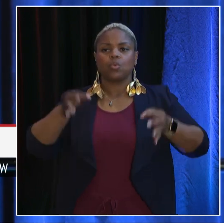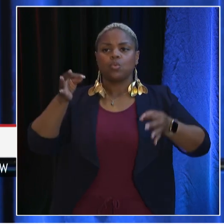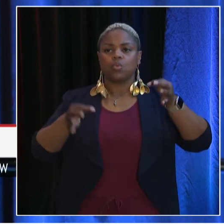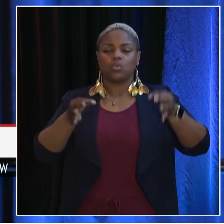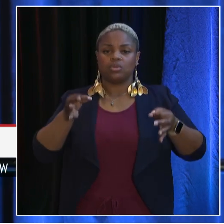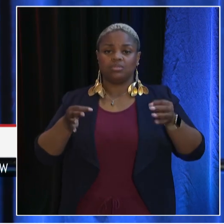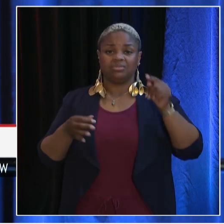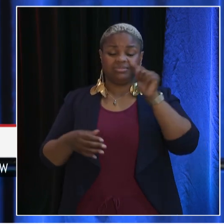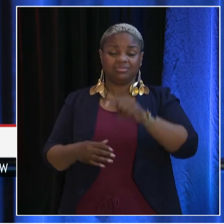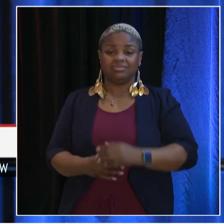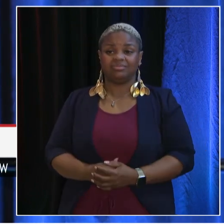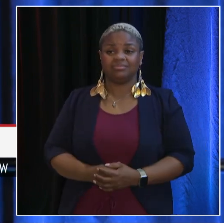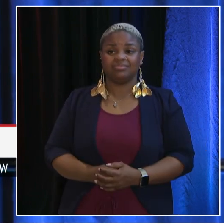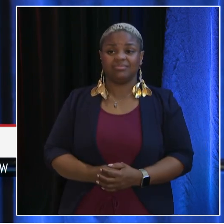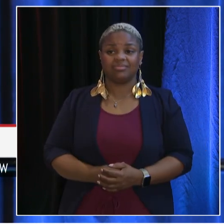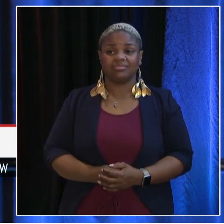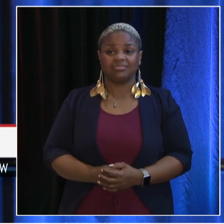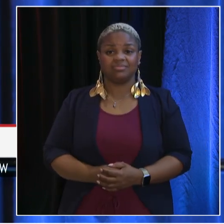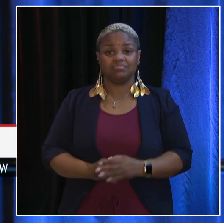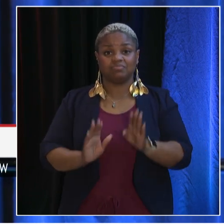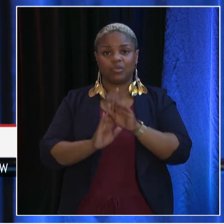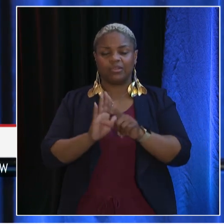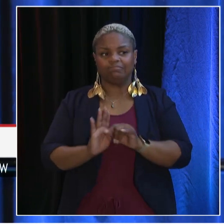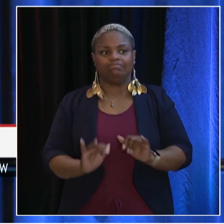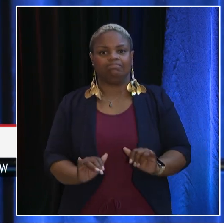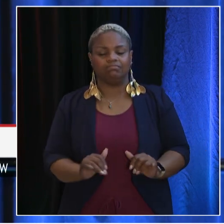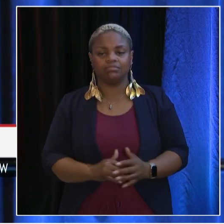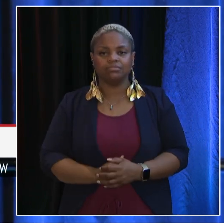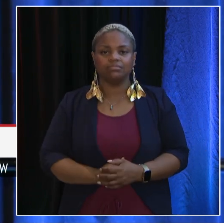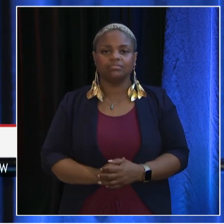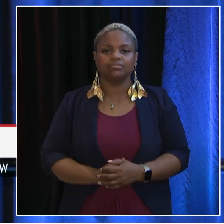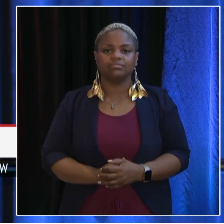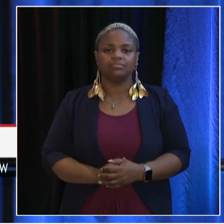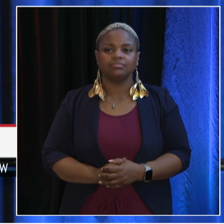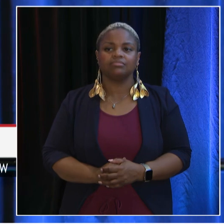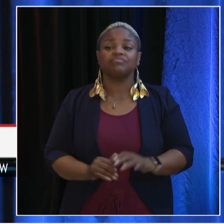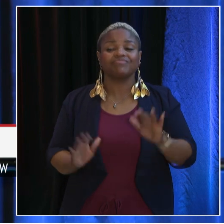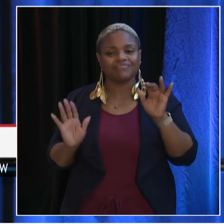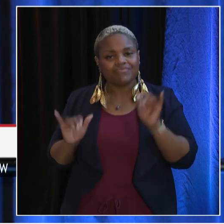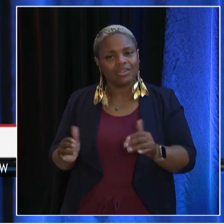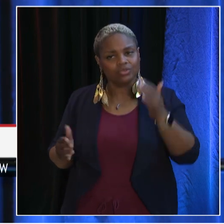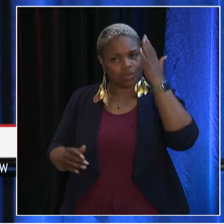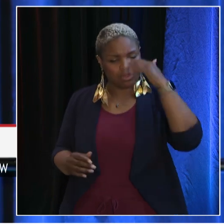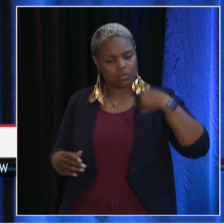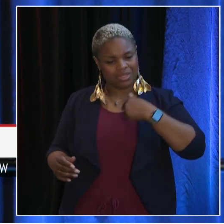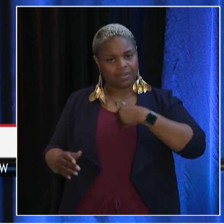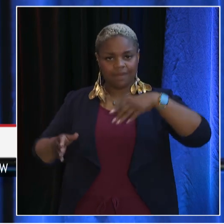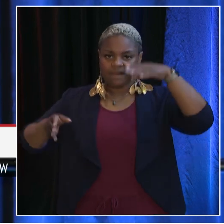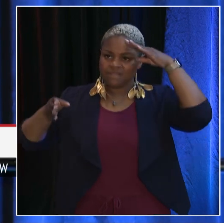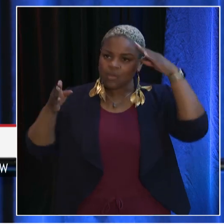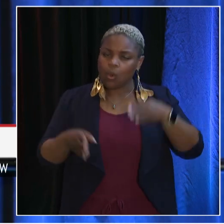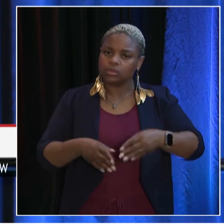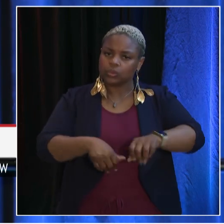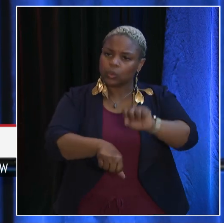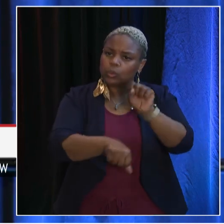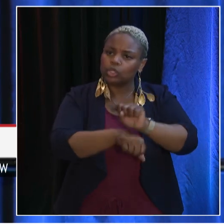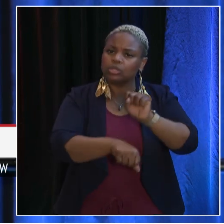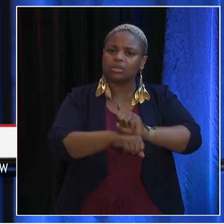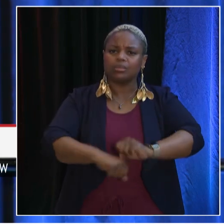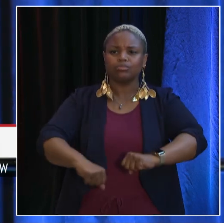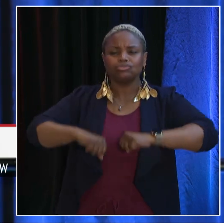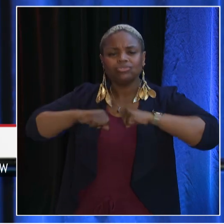So that's why we're always watching and working to protect the people of the District of